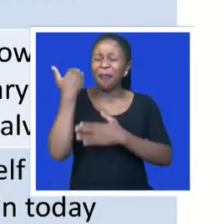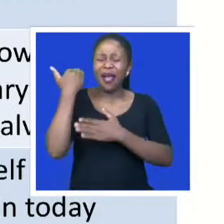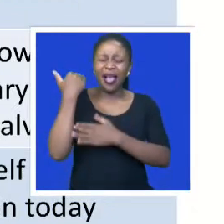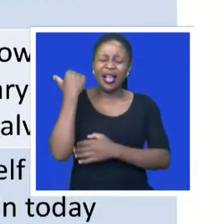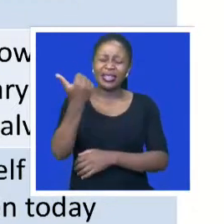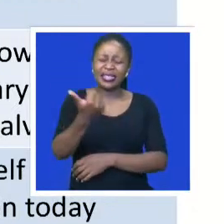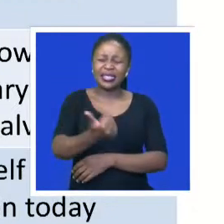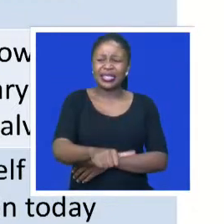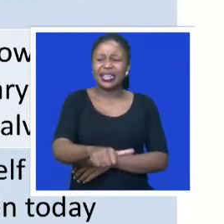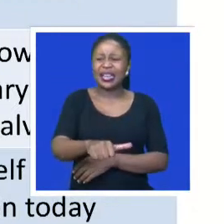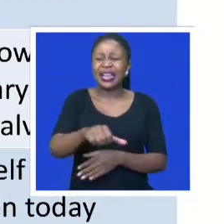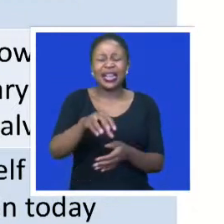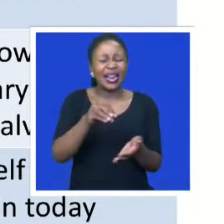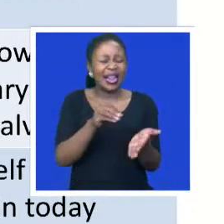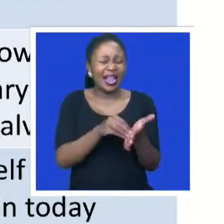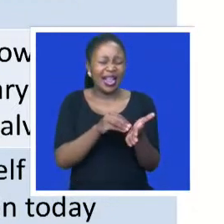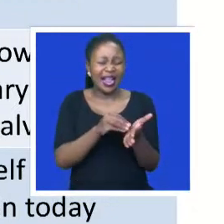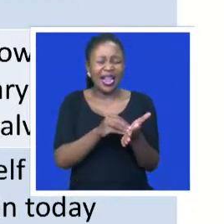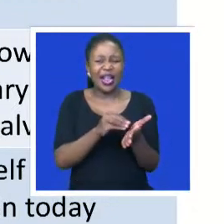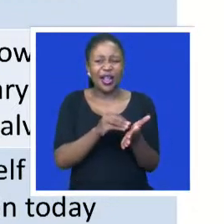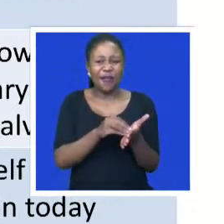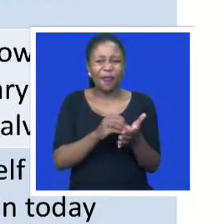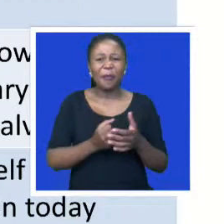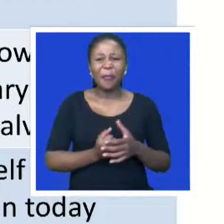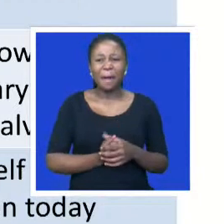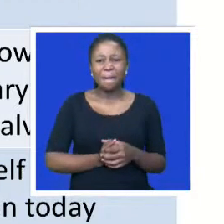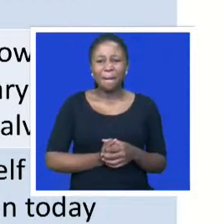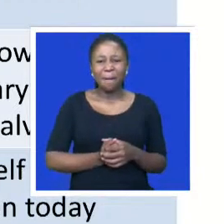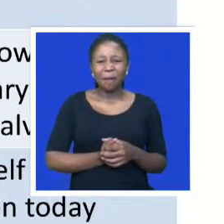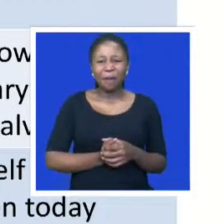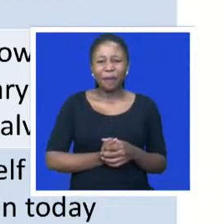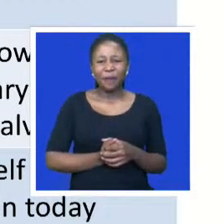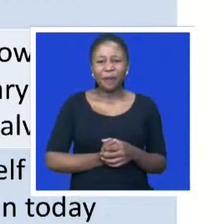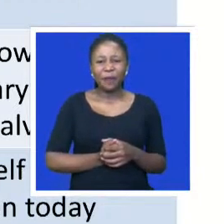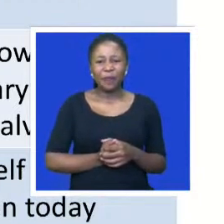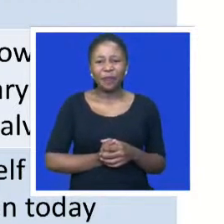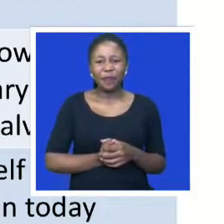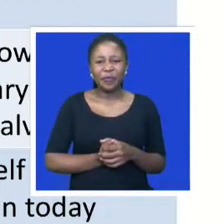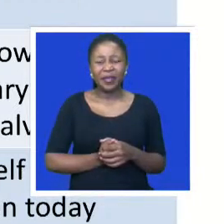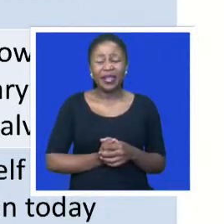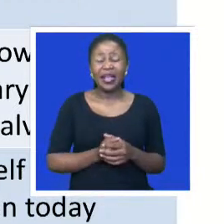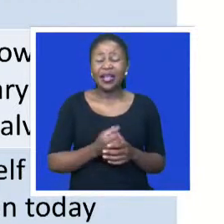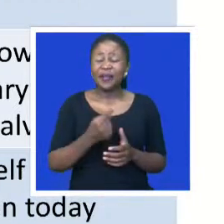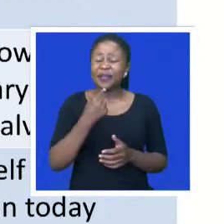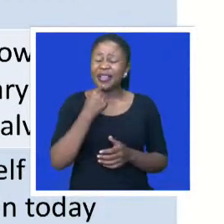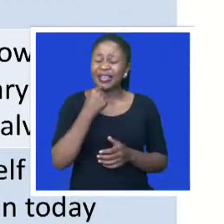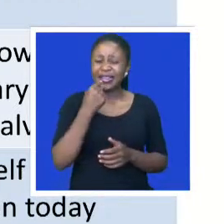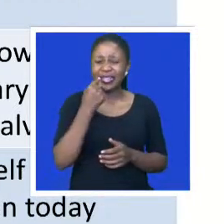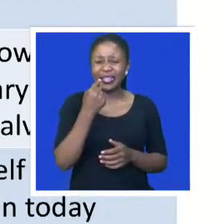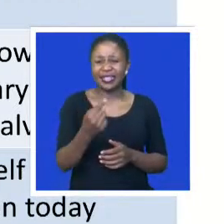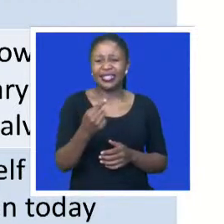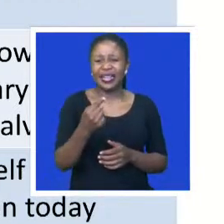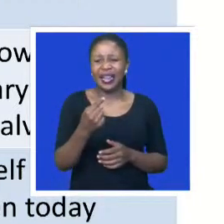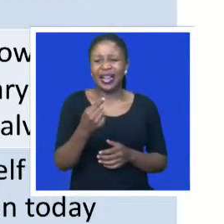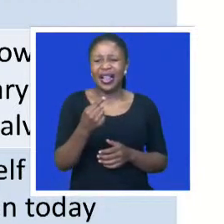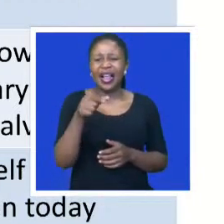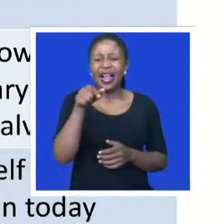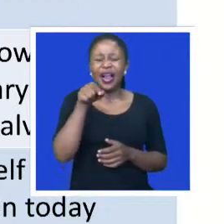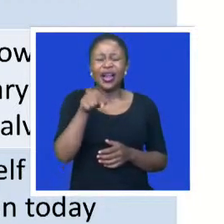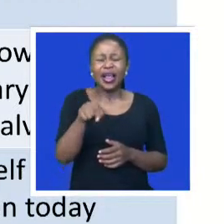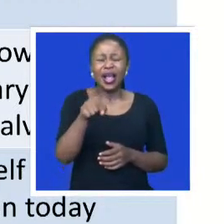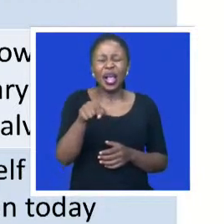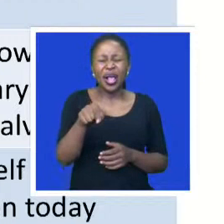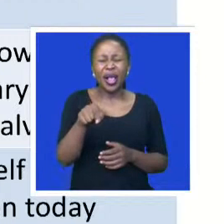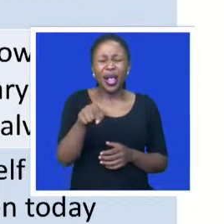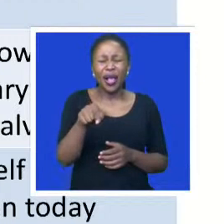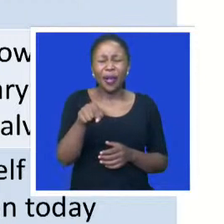next verse. For he has regarded the low estate of his handmaid. Let us look